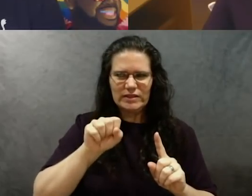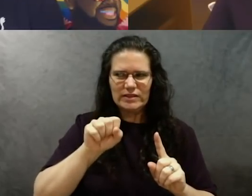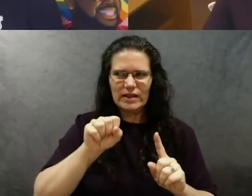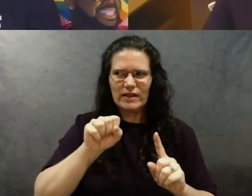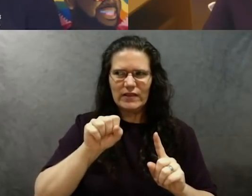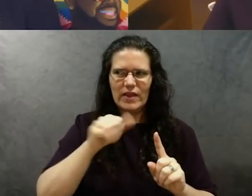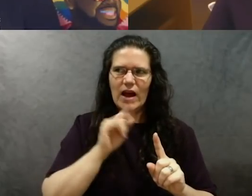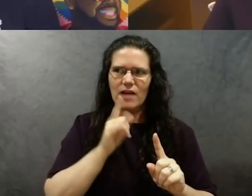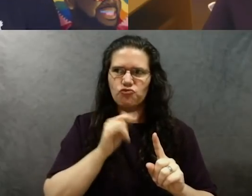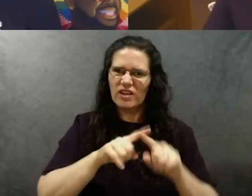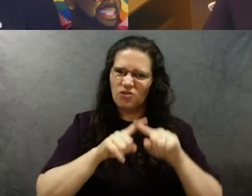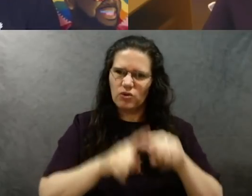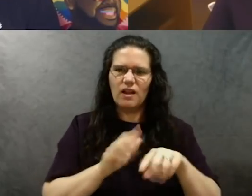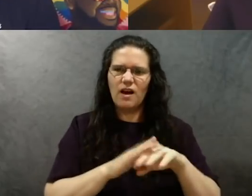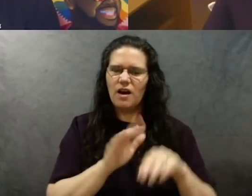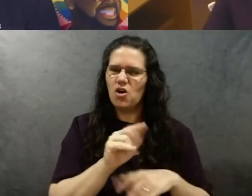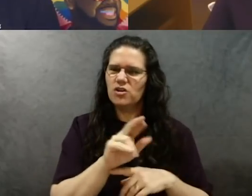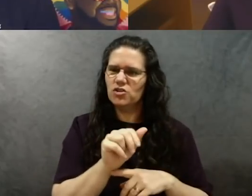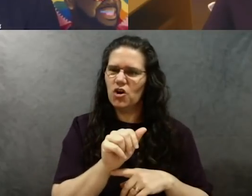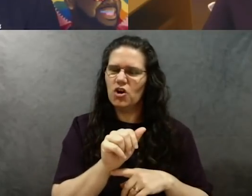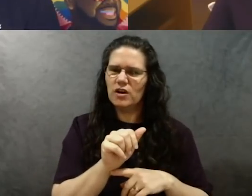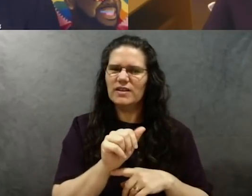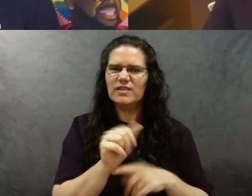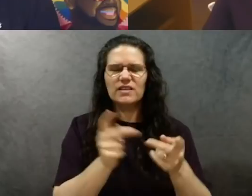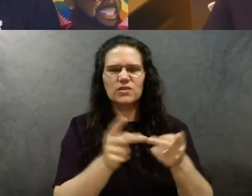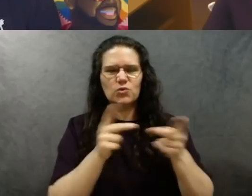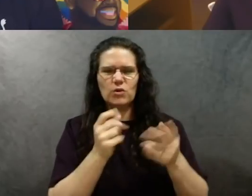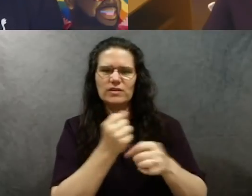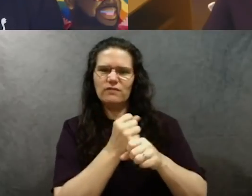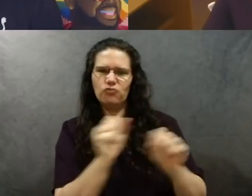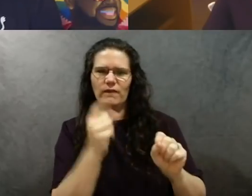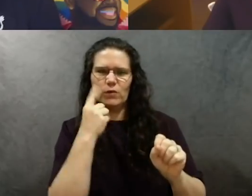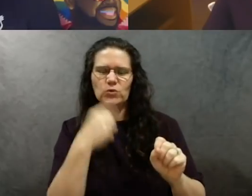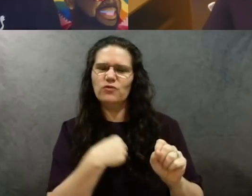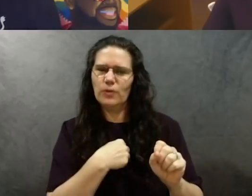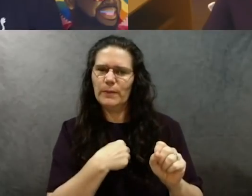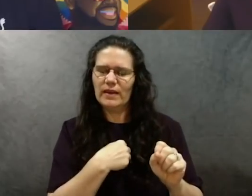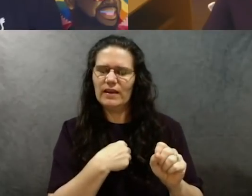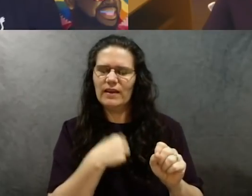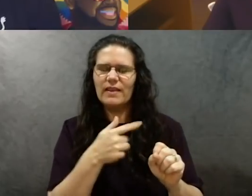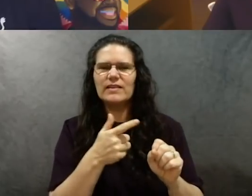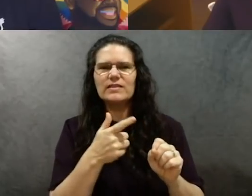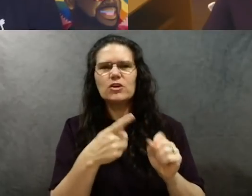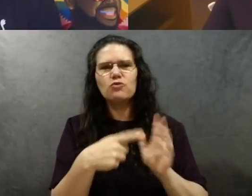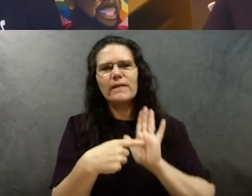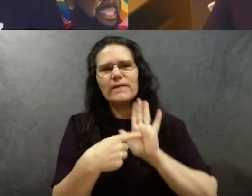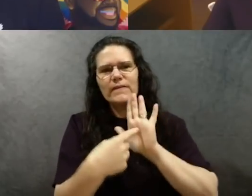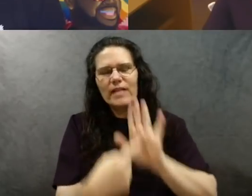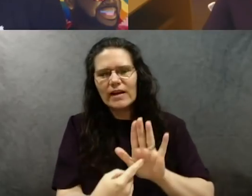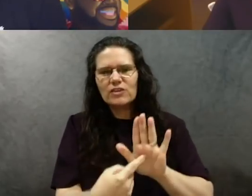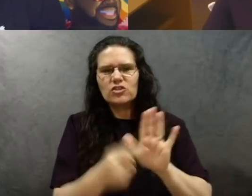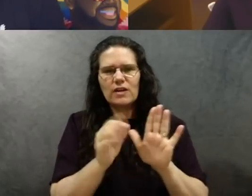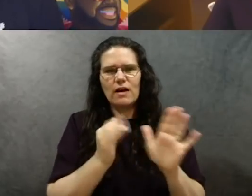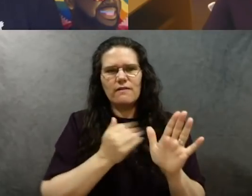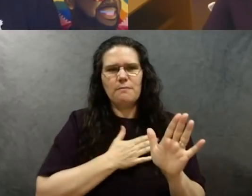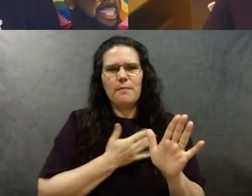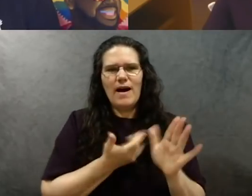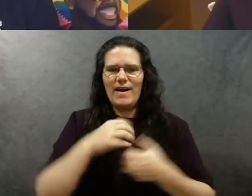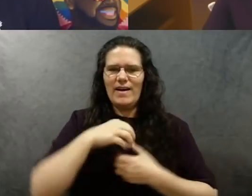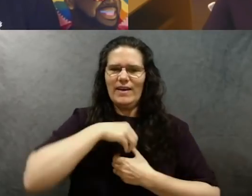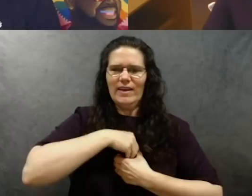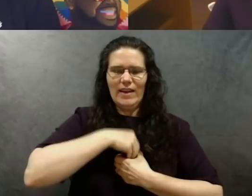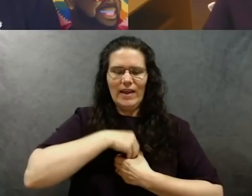I am relying on as a source of refuge, right? As a reflection and an emanation of my own innate